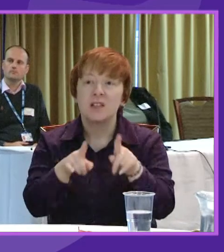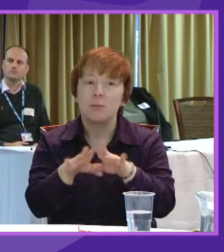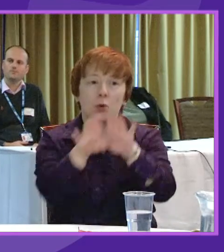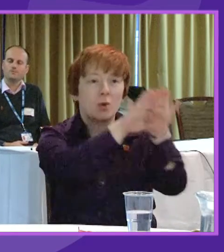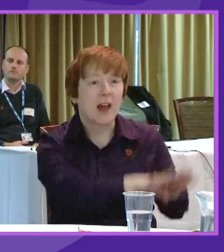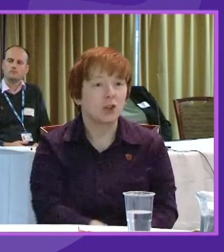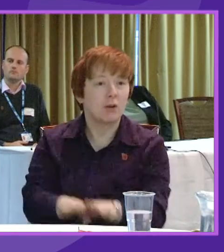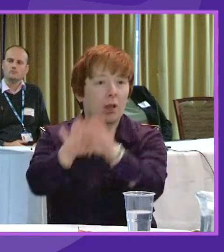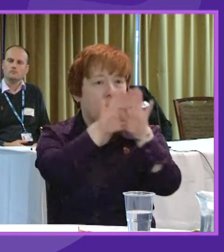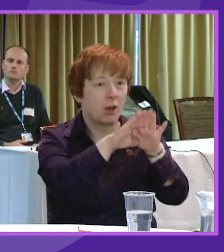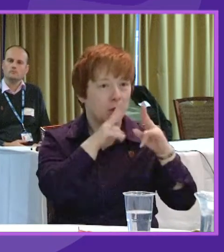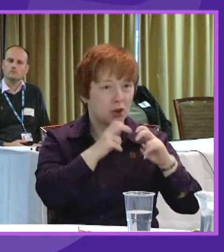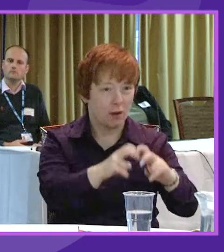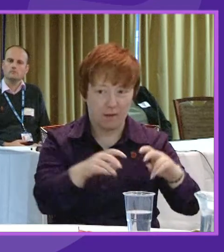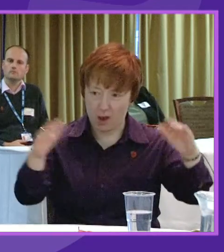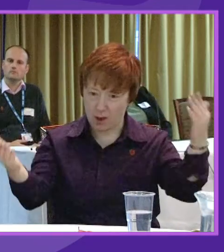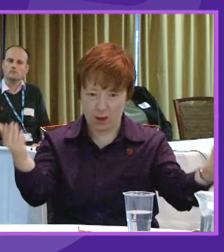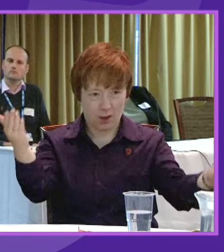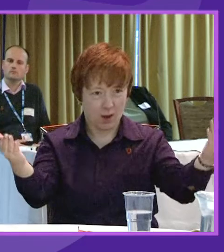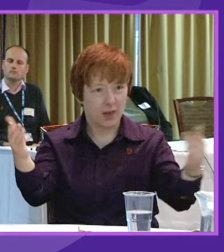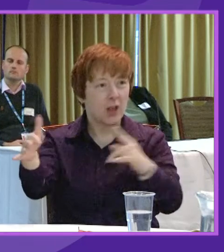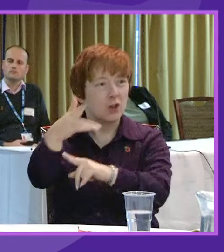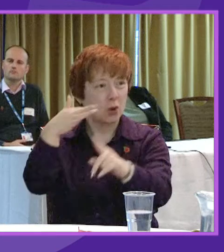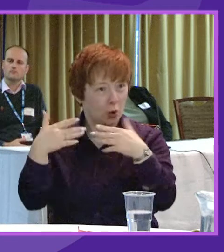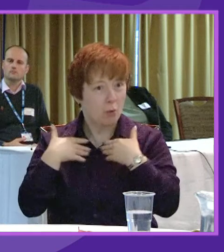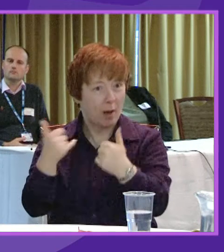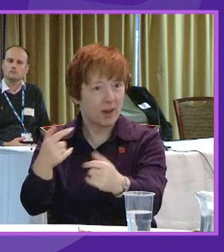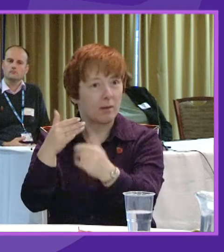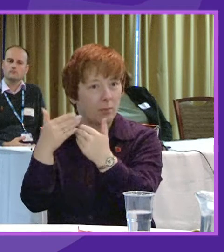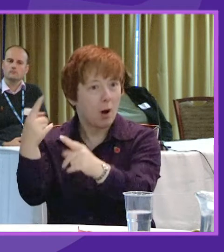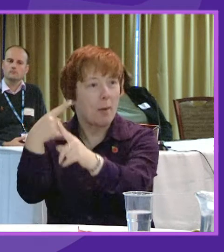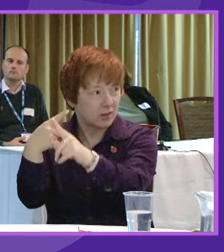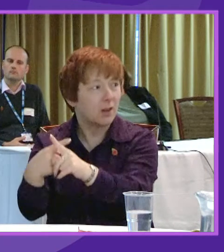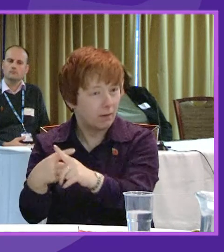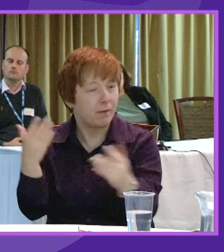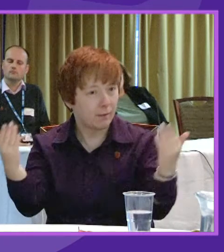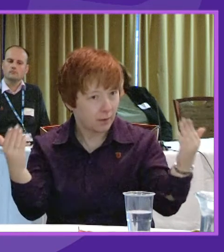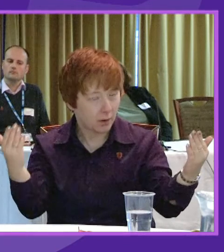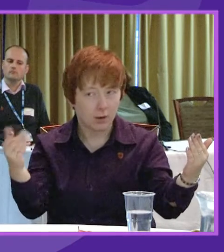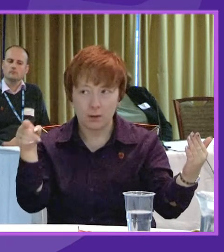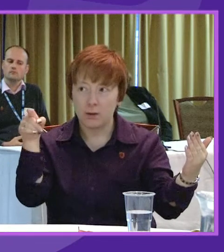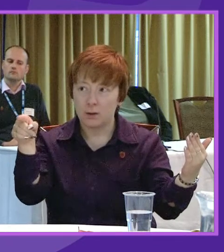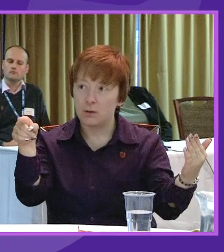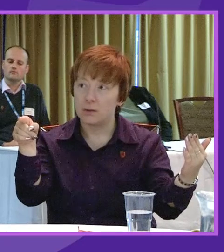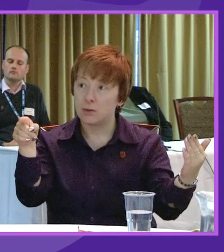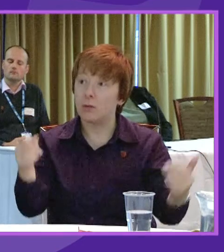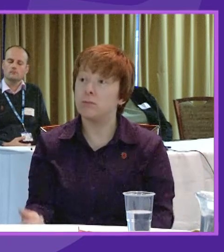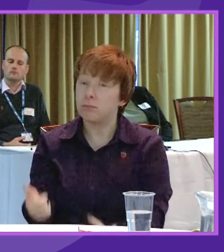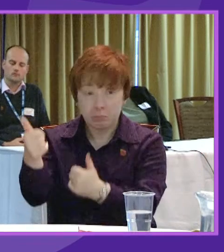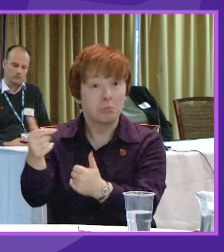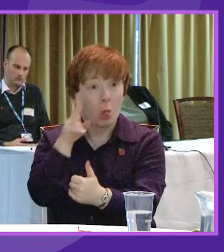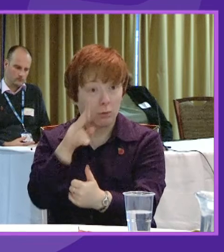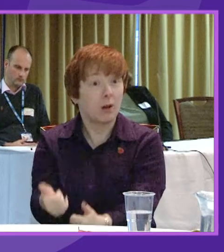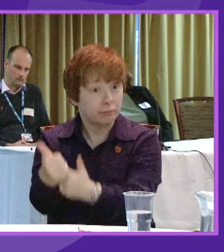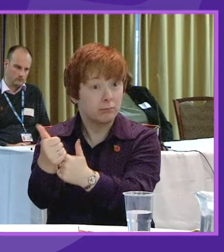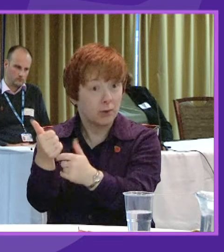Again, similar to the national survey, the social wellbeing section had the most positive results in it. So PWPs do appear